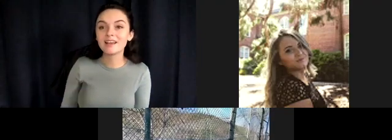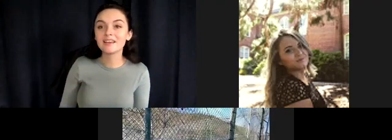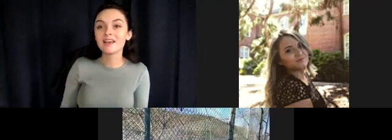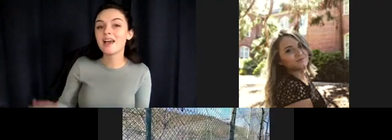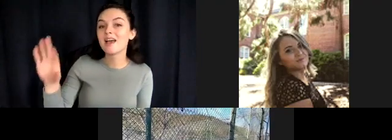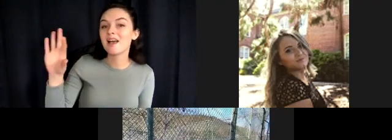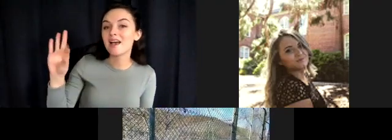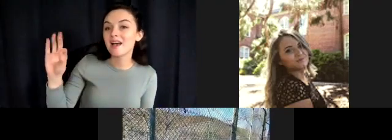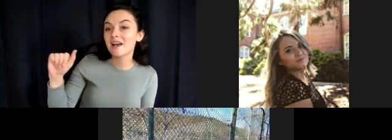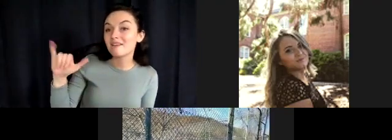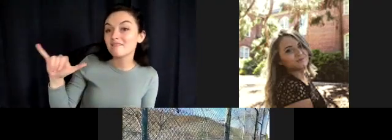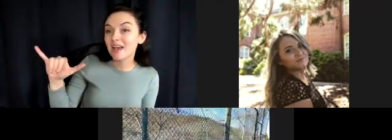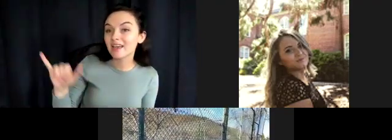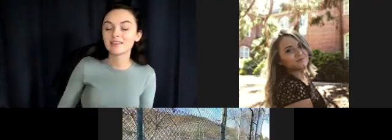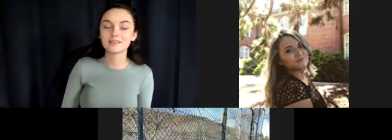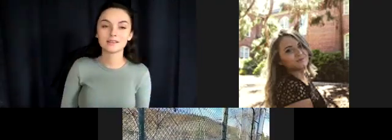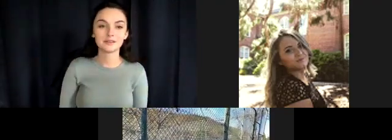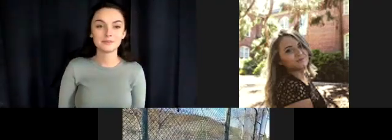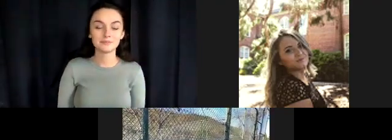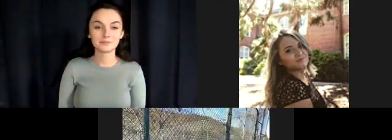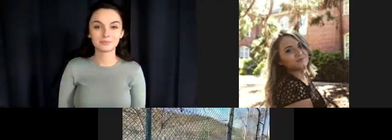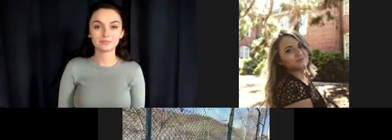How about Faye?